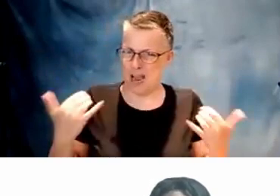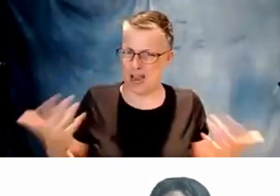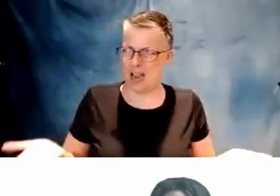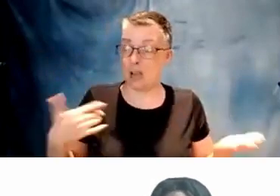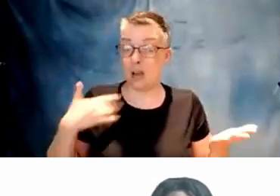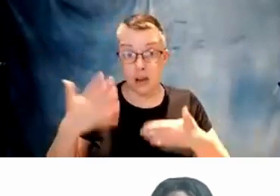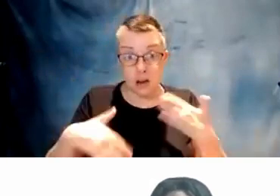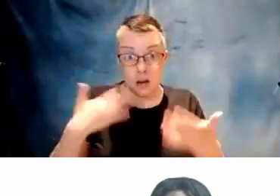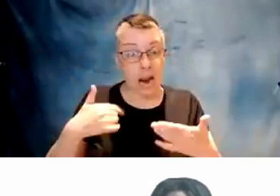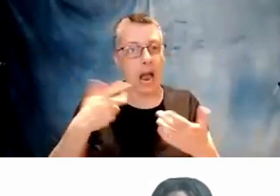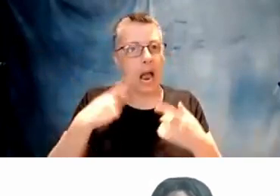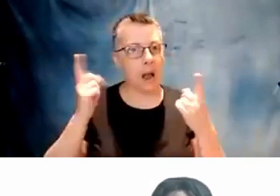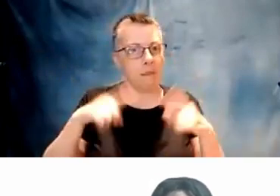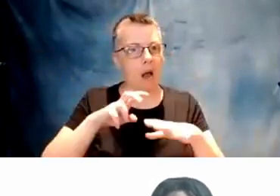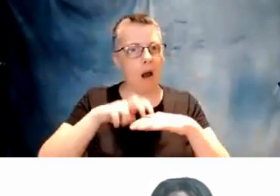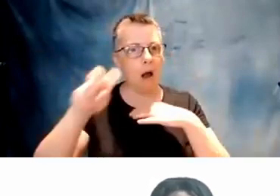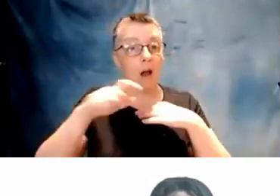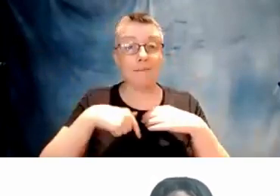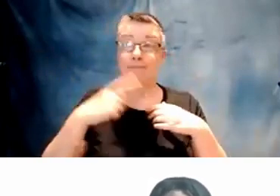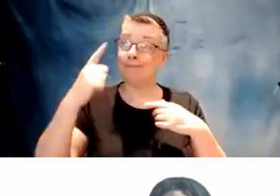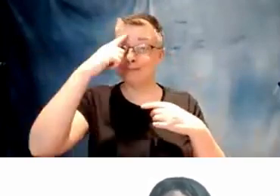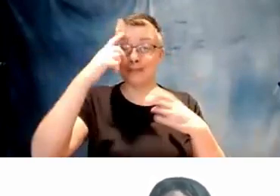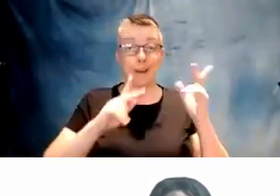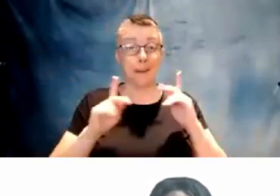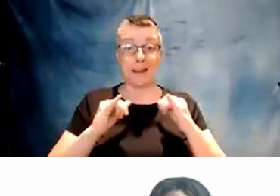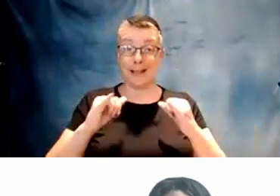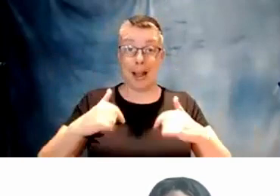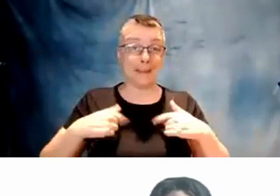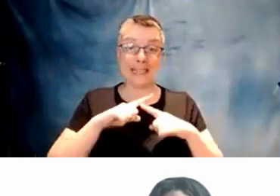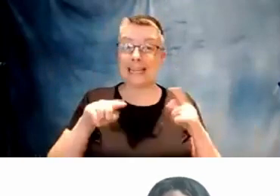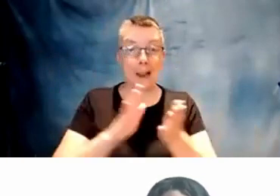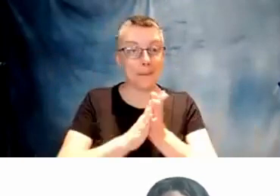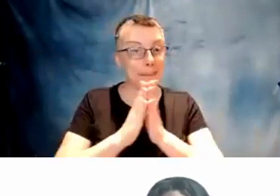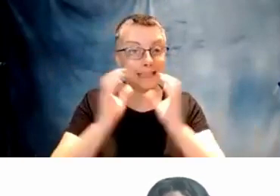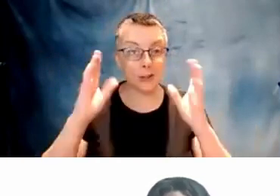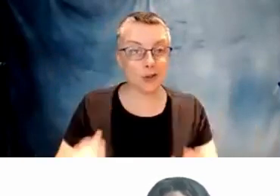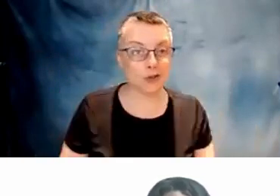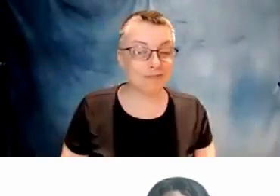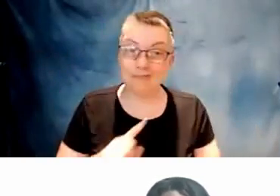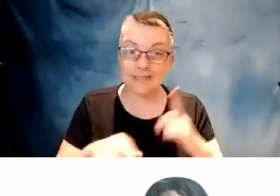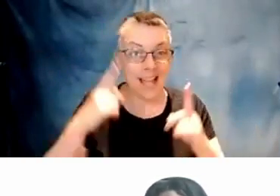the conclusion that people like me can pursue their dreams.